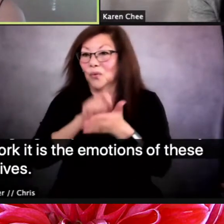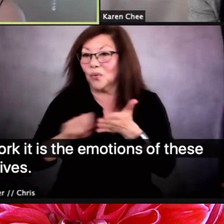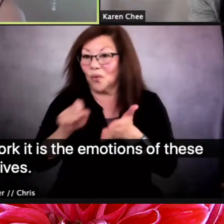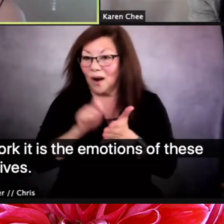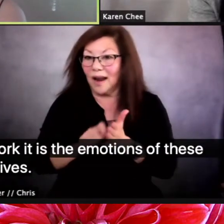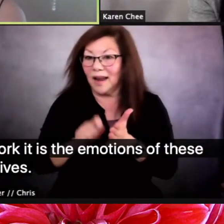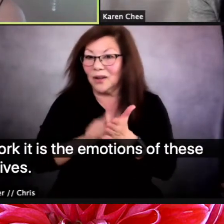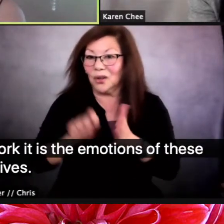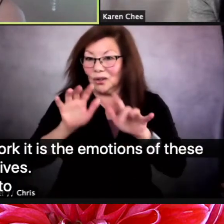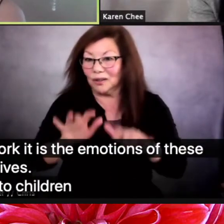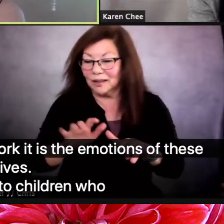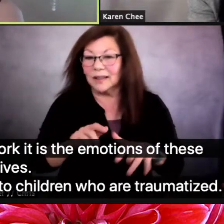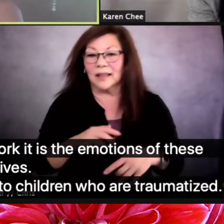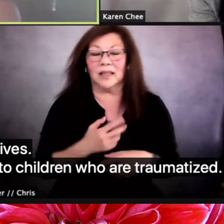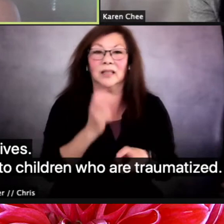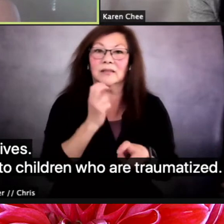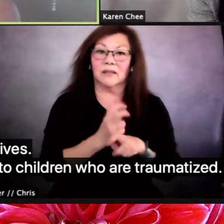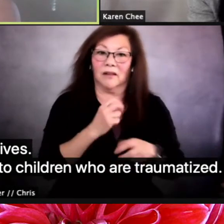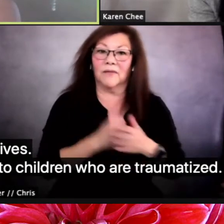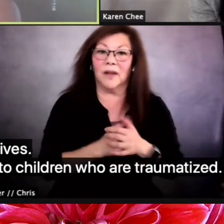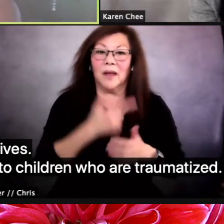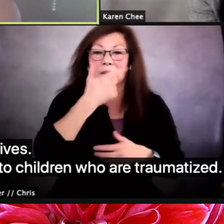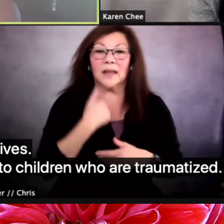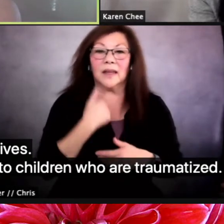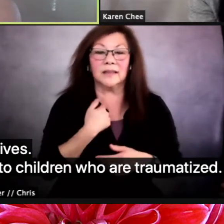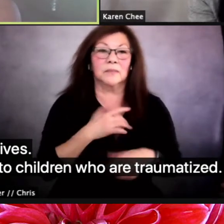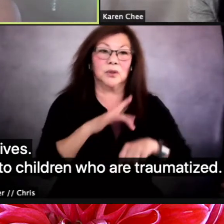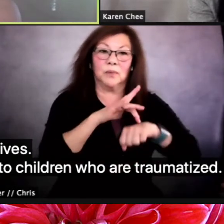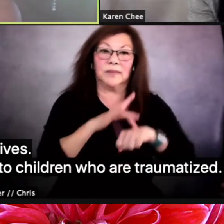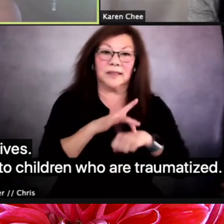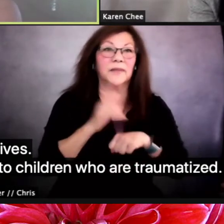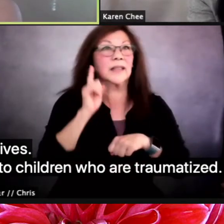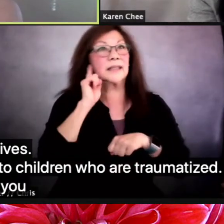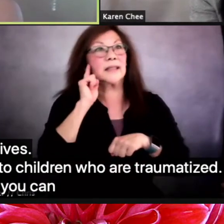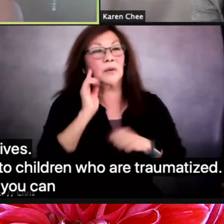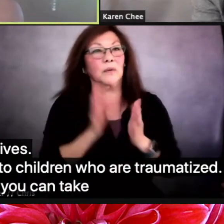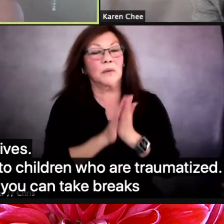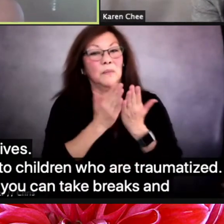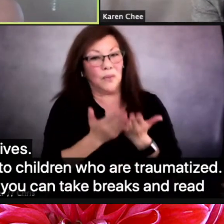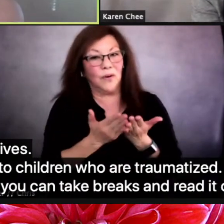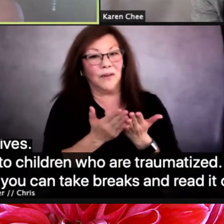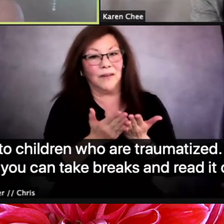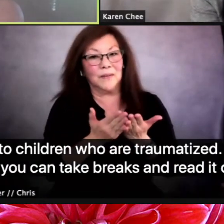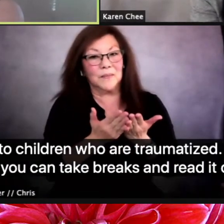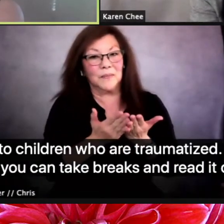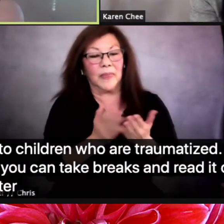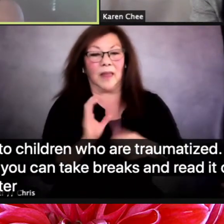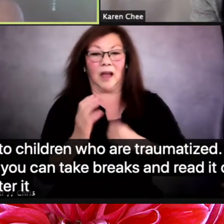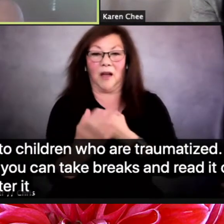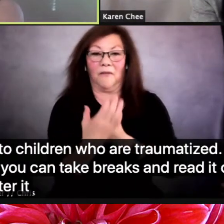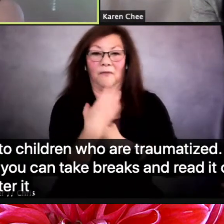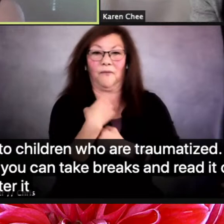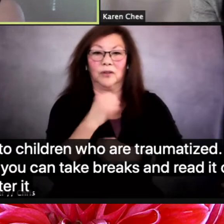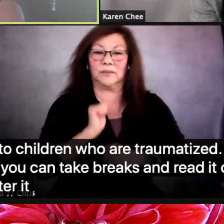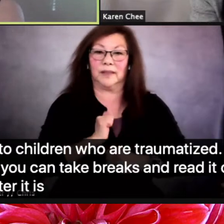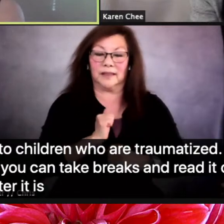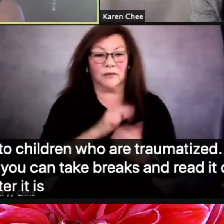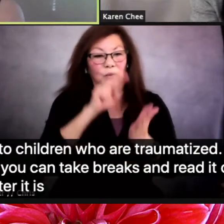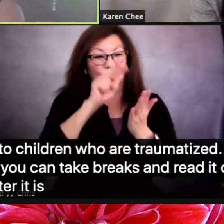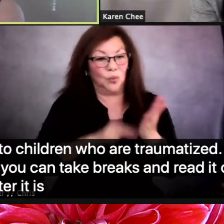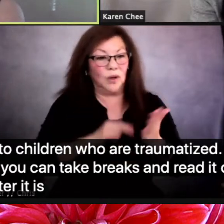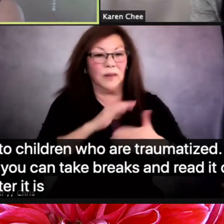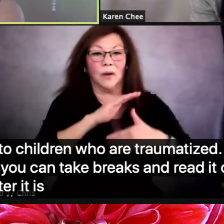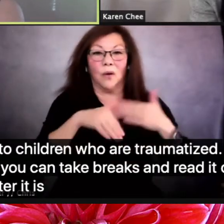gets grueling. Also, the fact that because I'm so obsessed with the sound of the book, I forced myself to read the